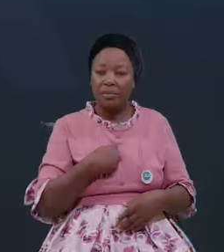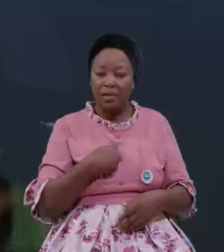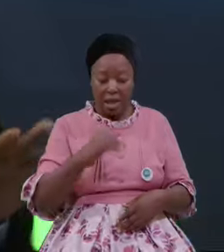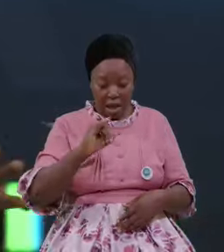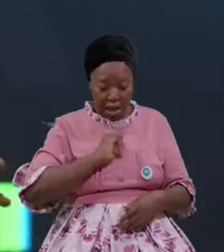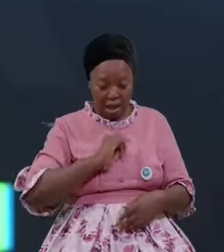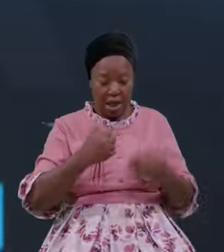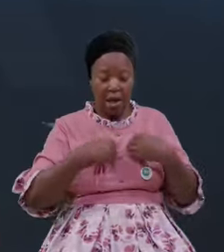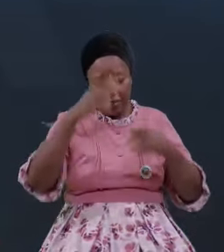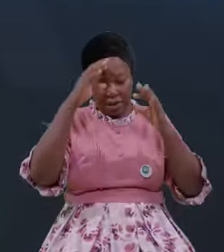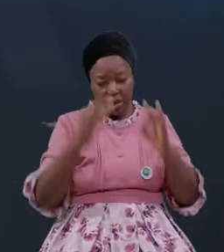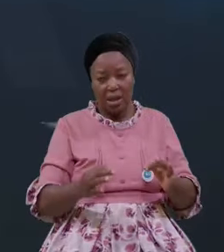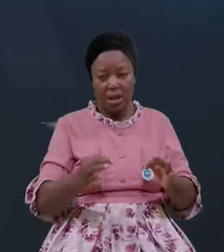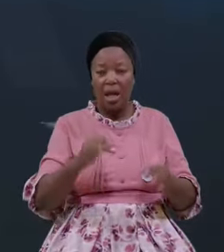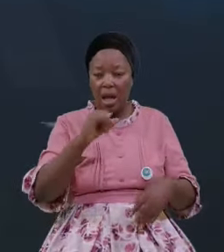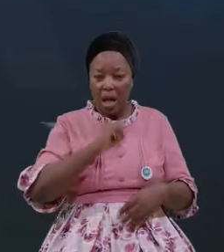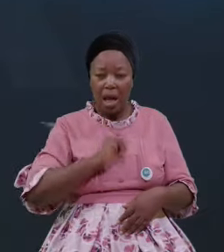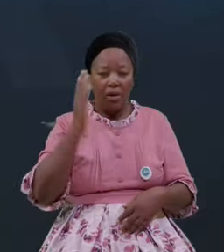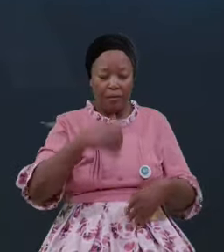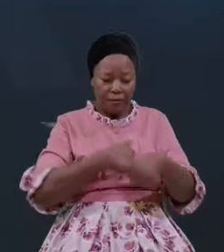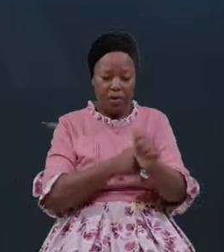I'll follow. I'm going to follow.